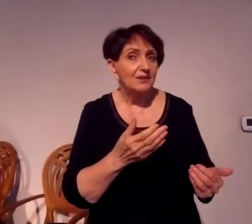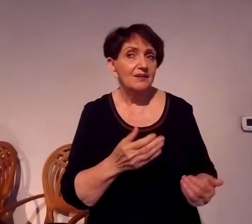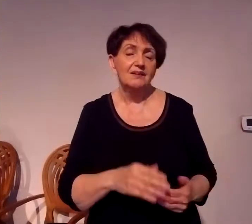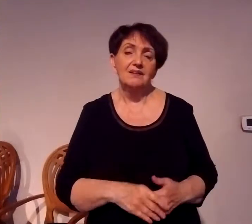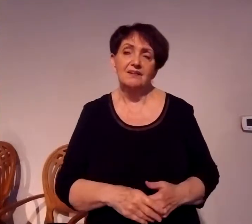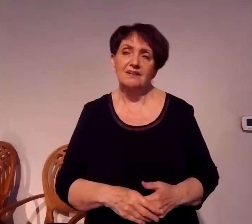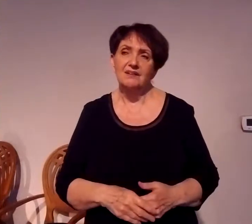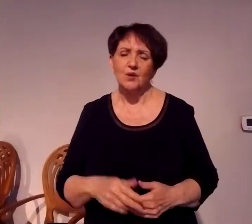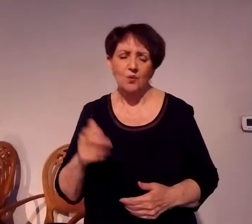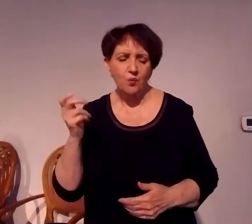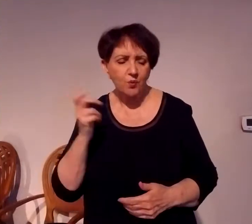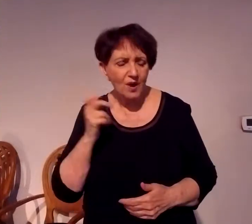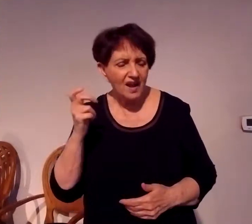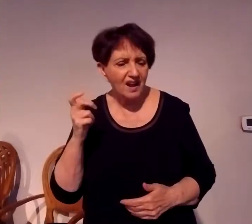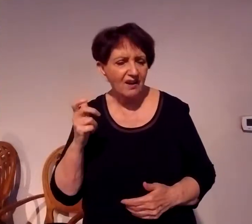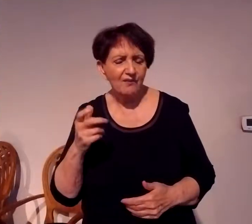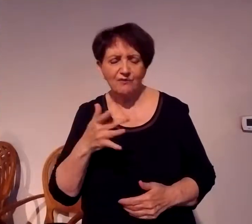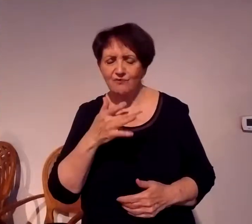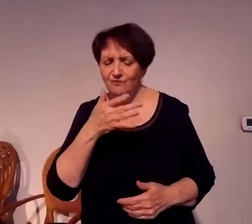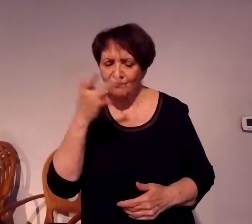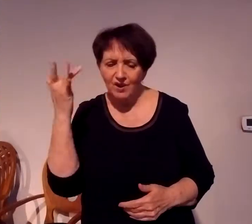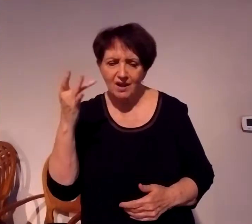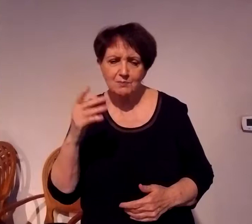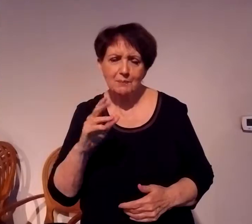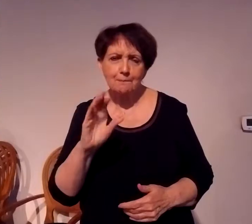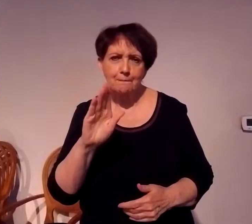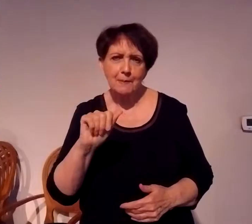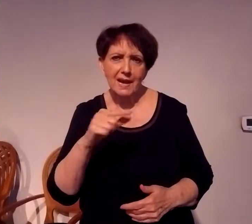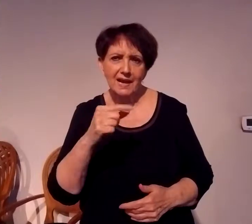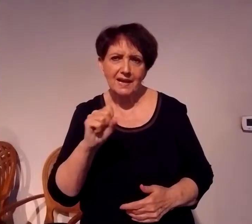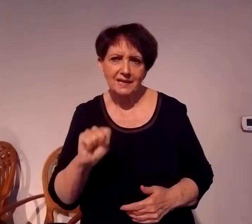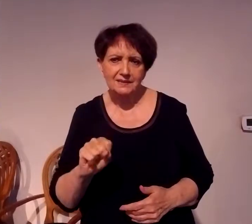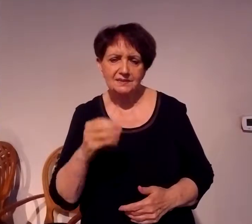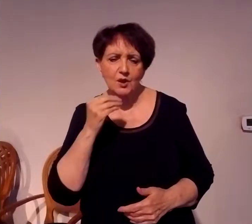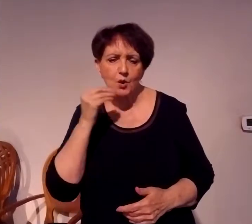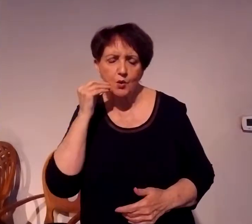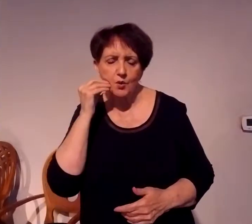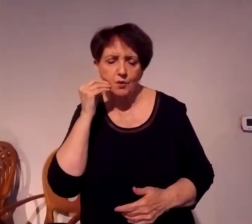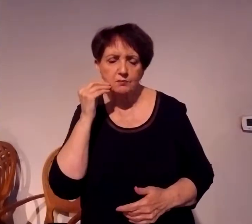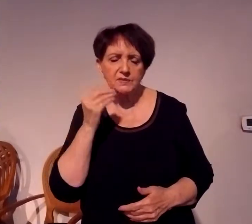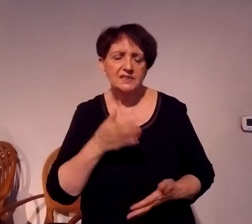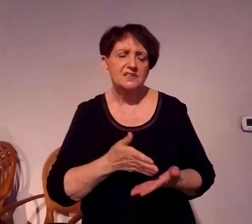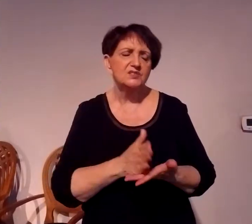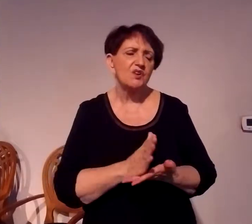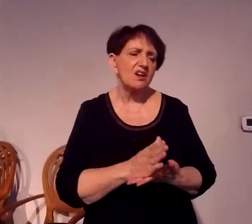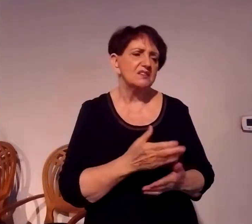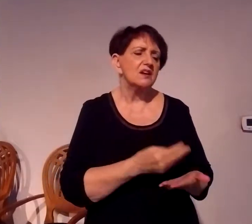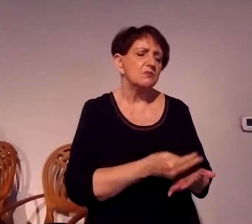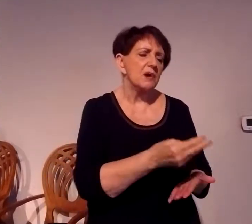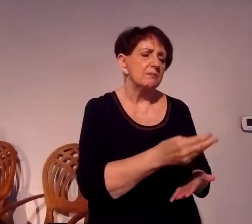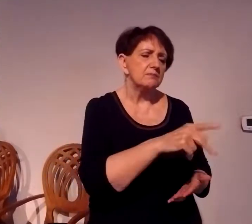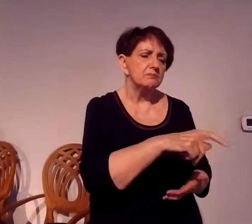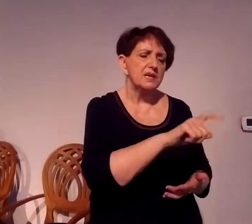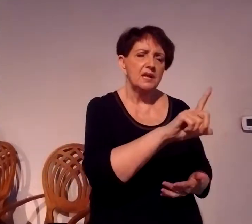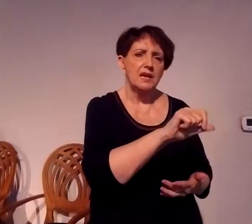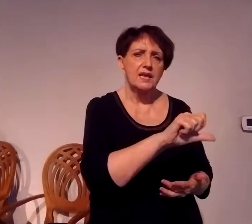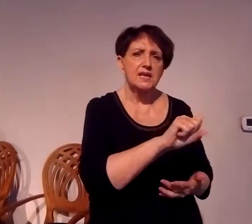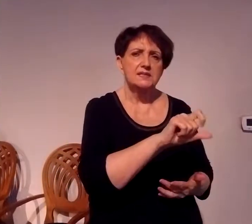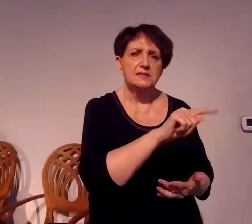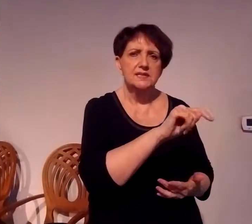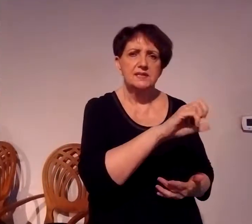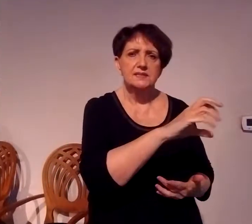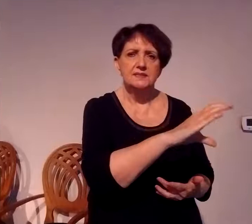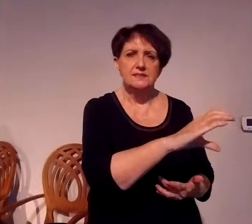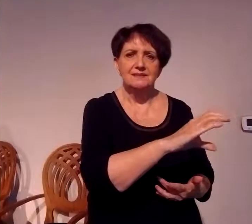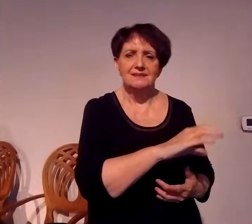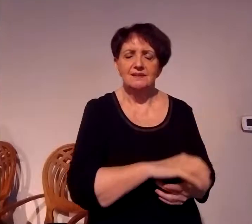Oh man, I forgot my bags at home. Oh, it's all right, this one time I'll get plastic bags. It's more